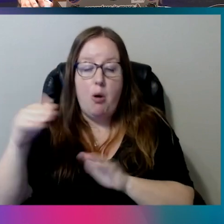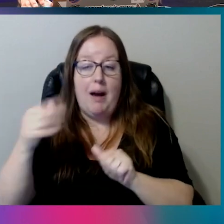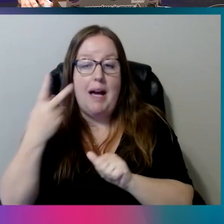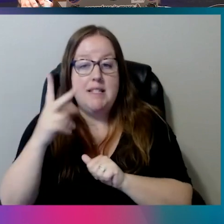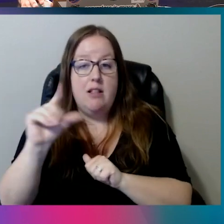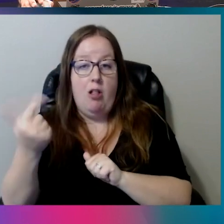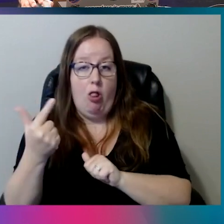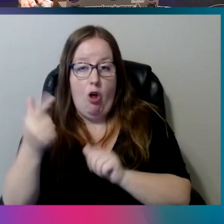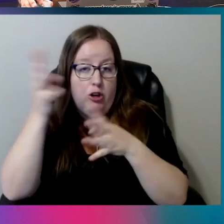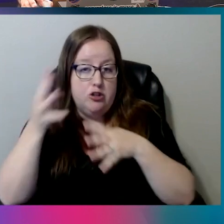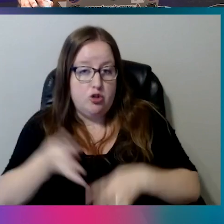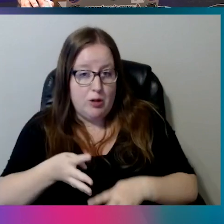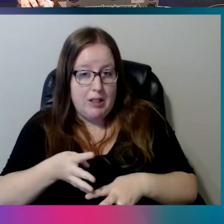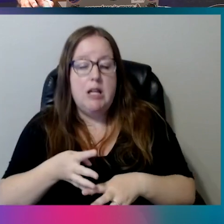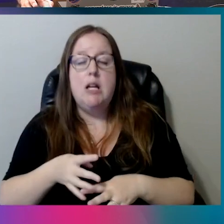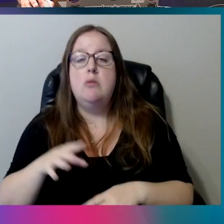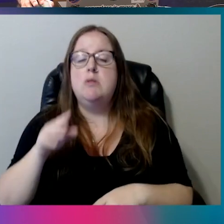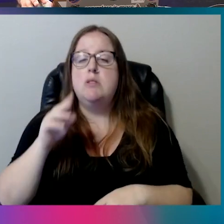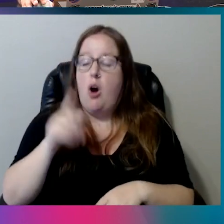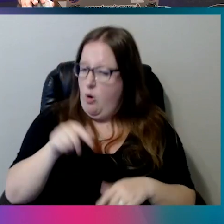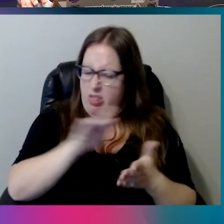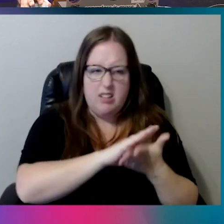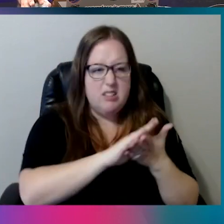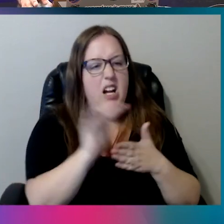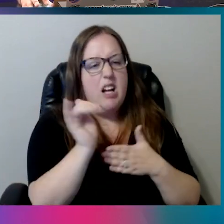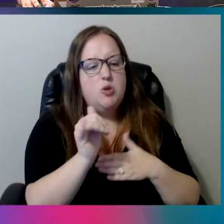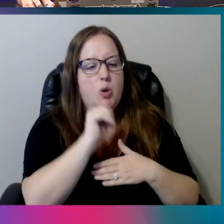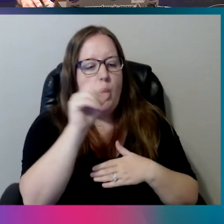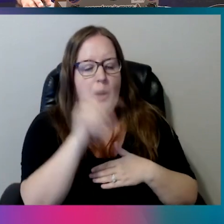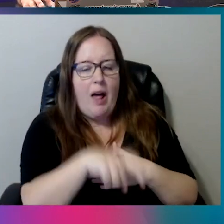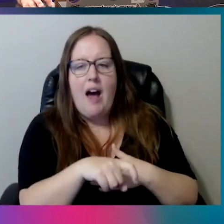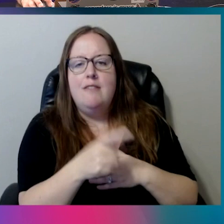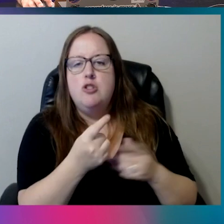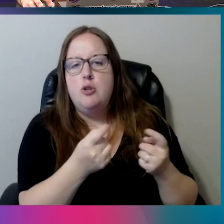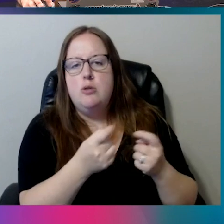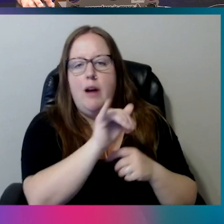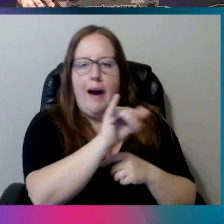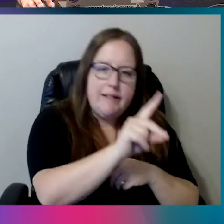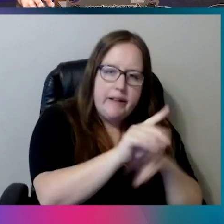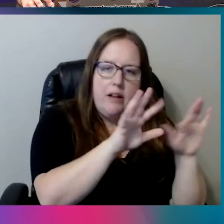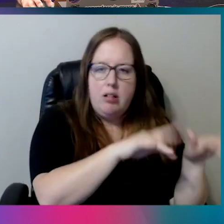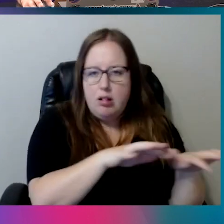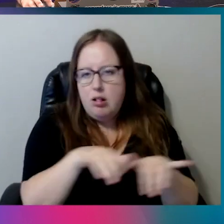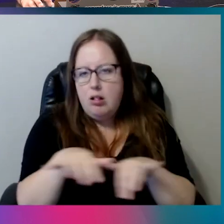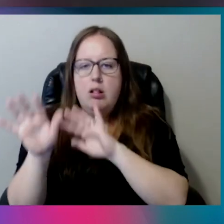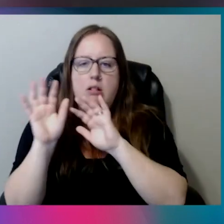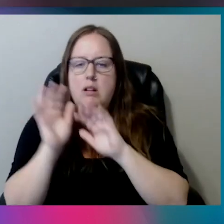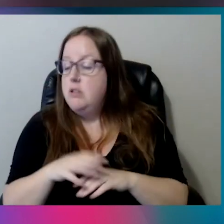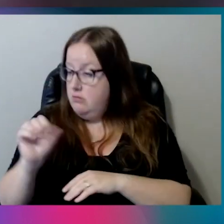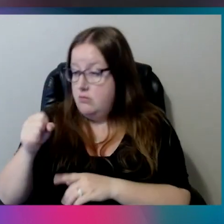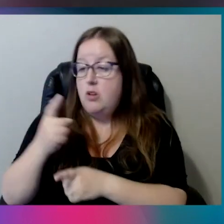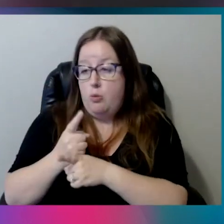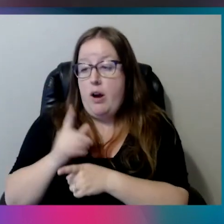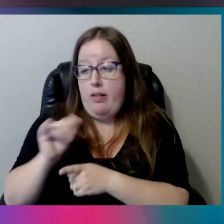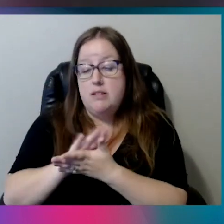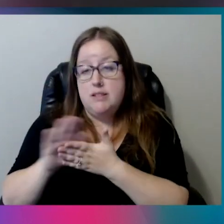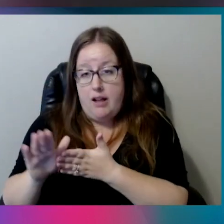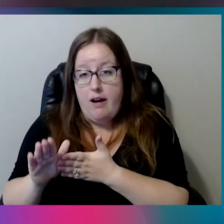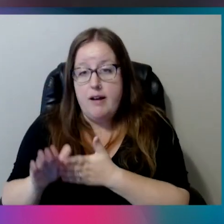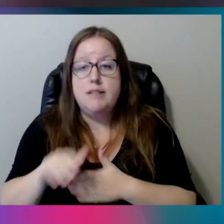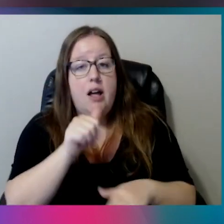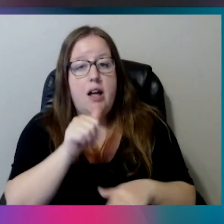look into the actual logs. Well, that's nice, too, not having to leave your IDE and go look at the logs. Or that's super handy. Call it from the CLI